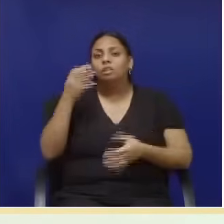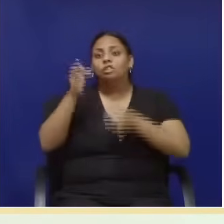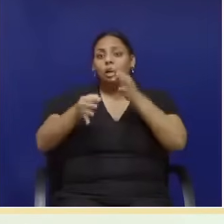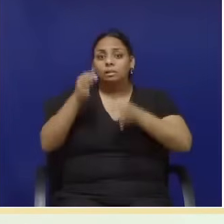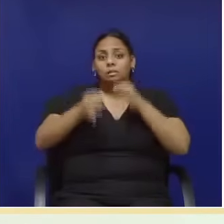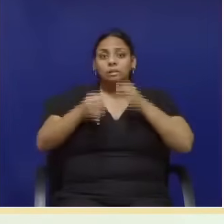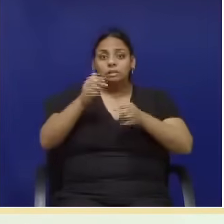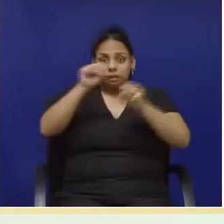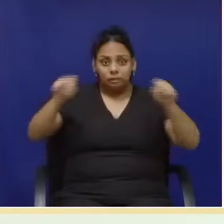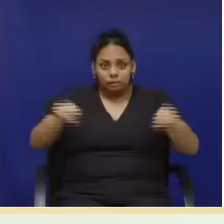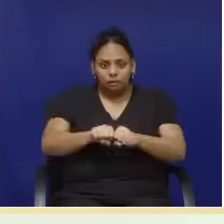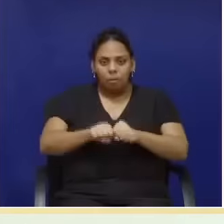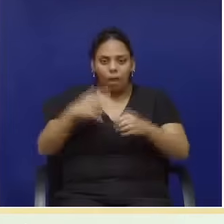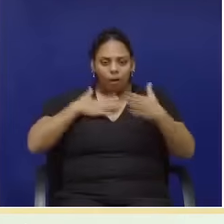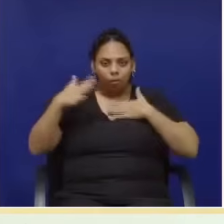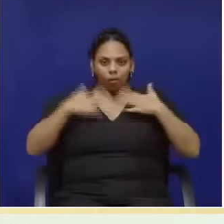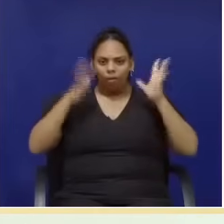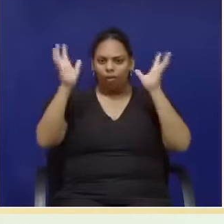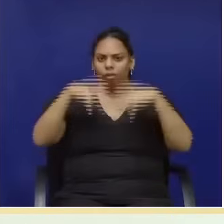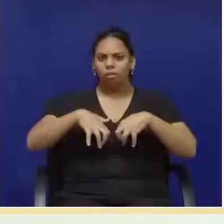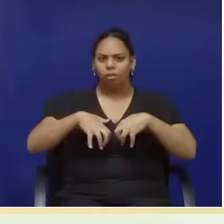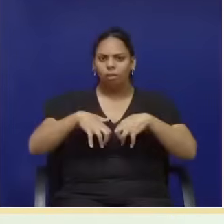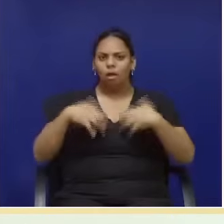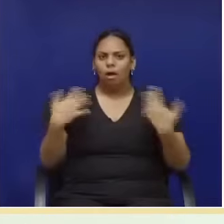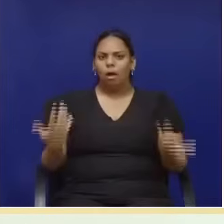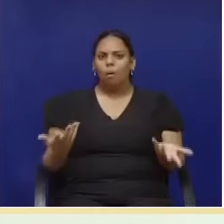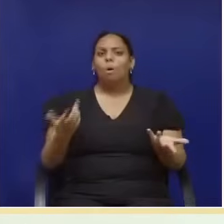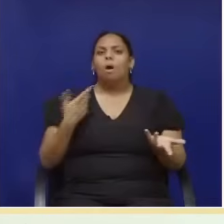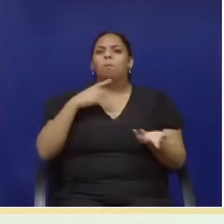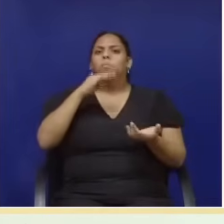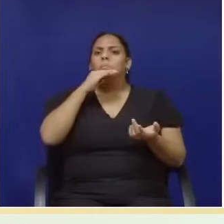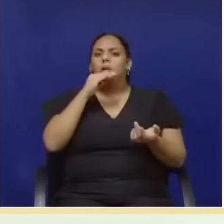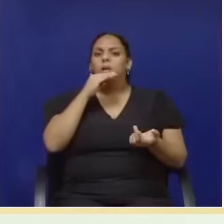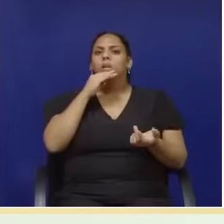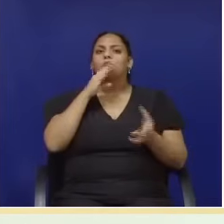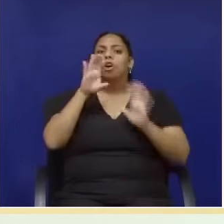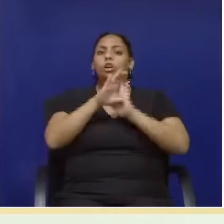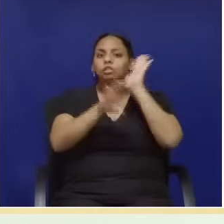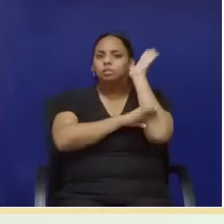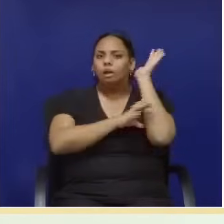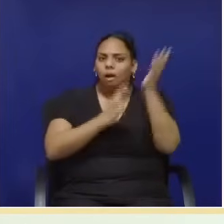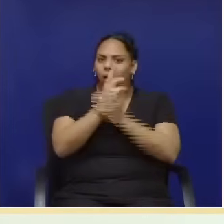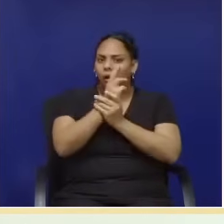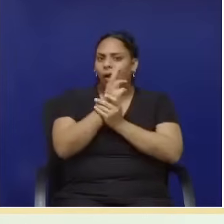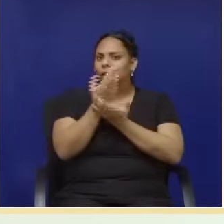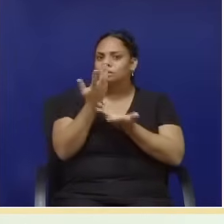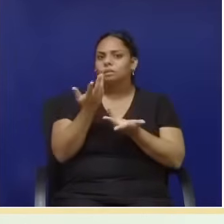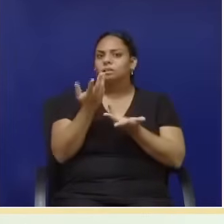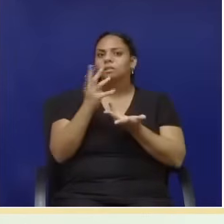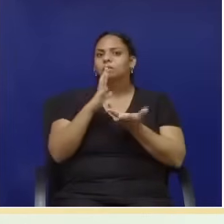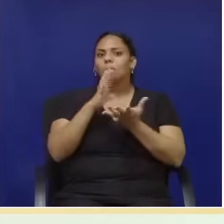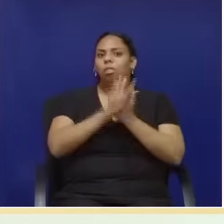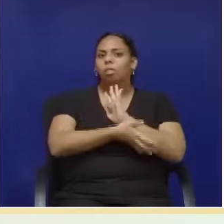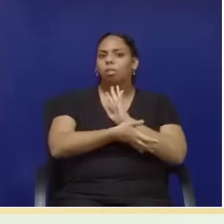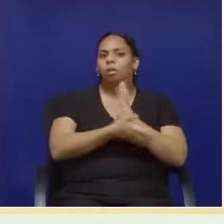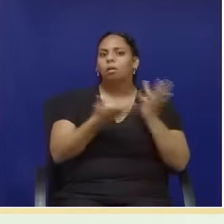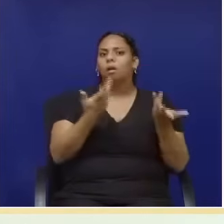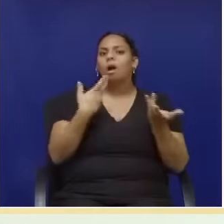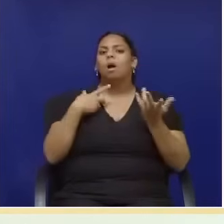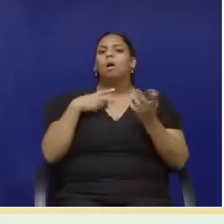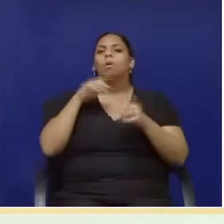administrative collapse is now directly undermining constitutional rights which denies victims and